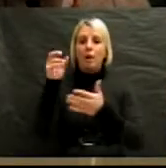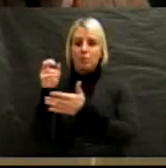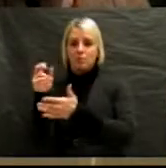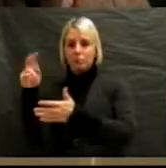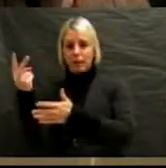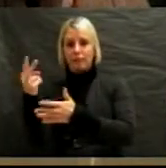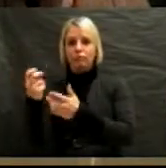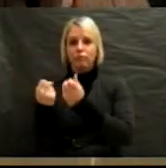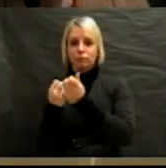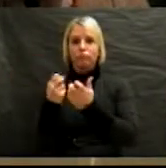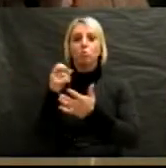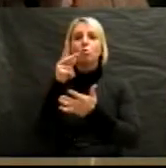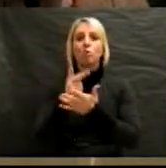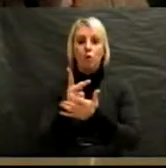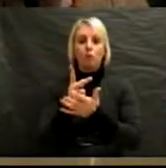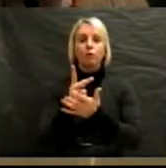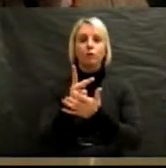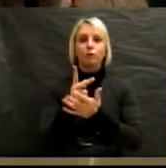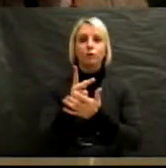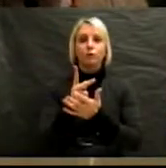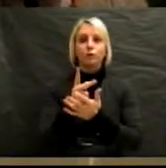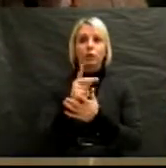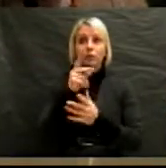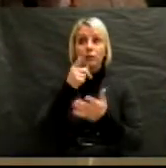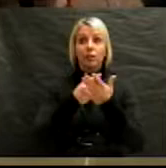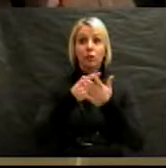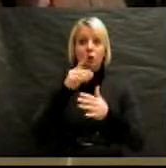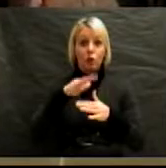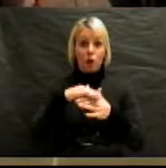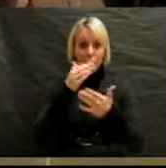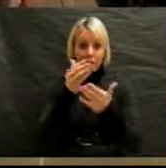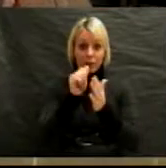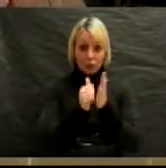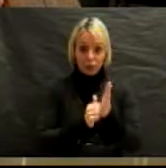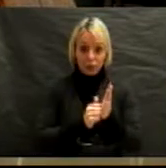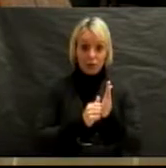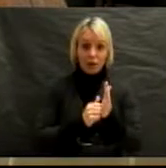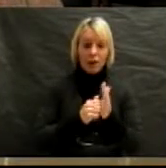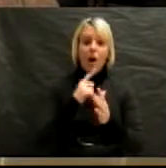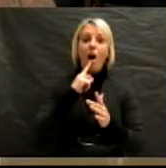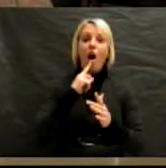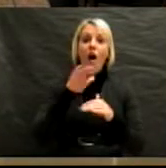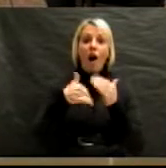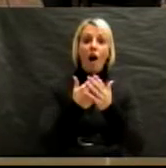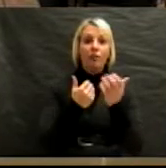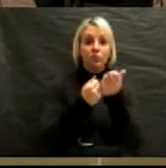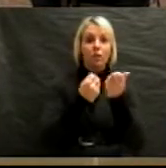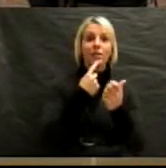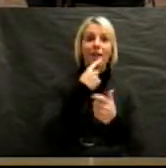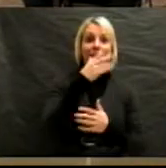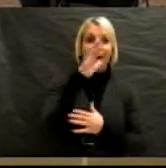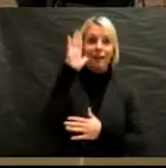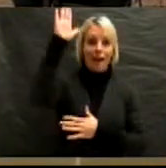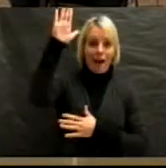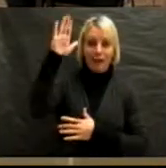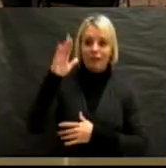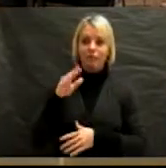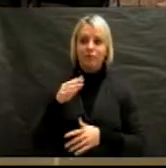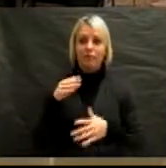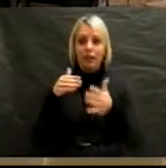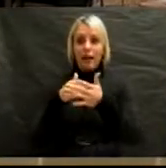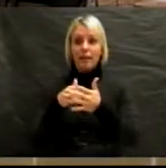item? All those in favor signify by saying aye. Aye. Opposed, same sign. Motion